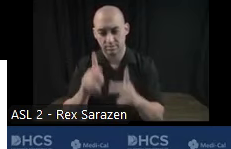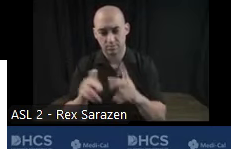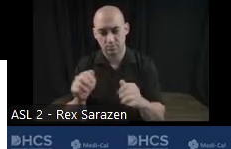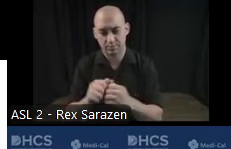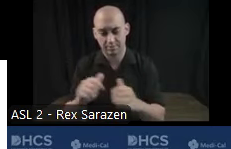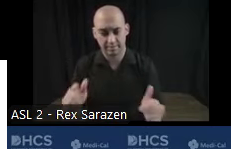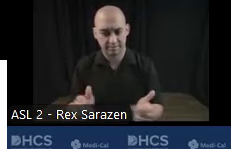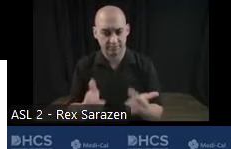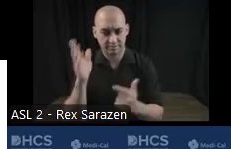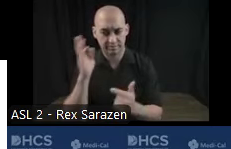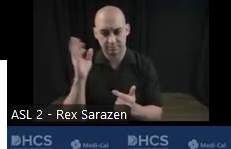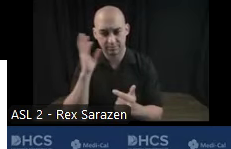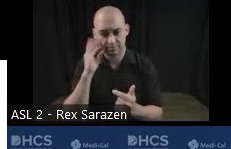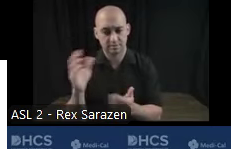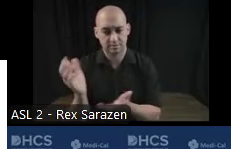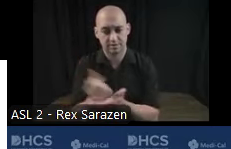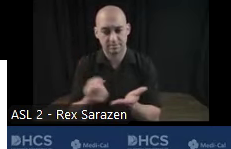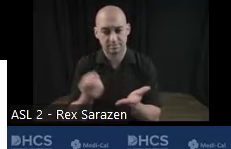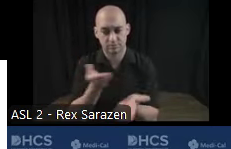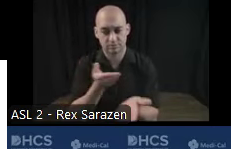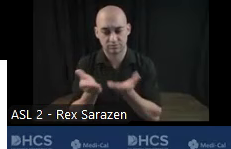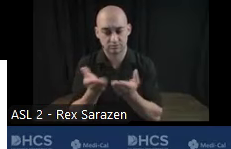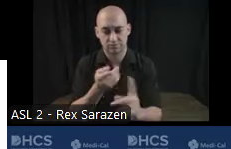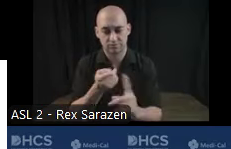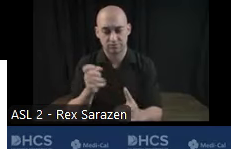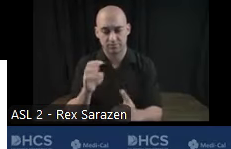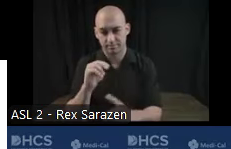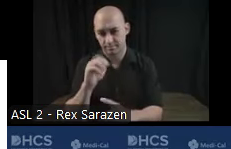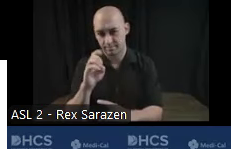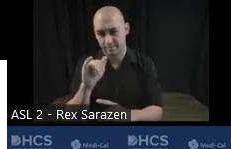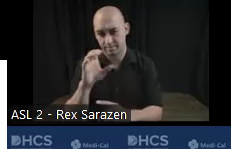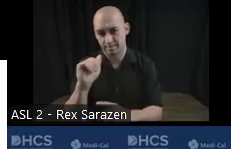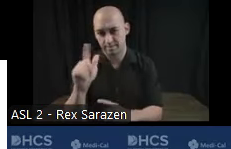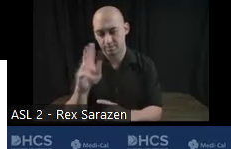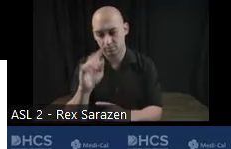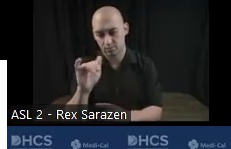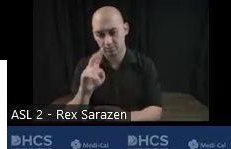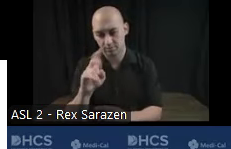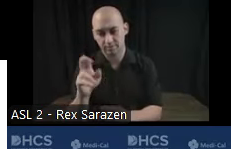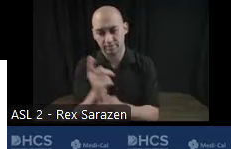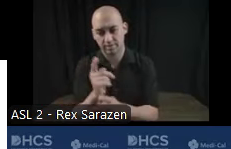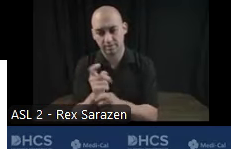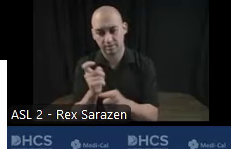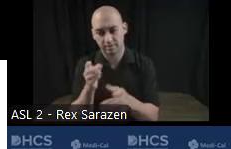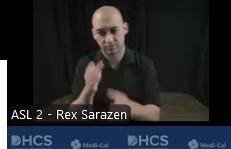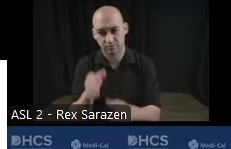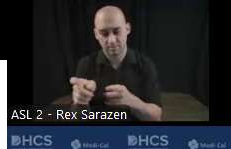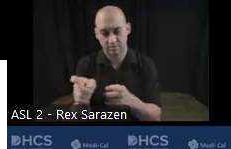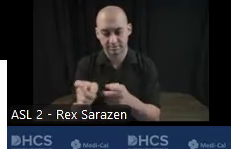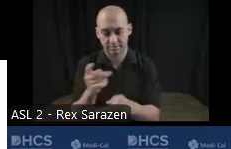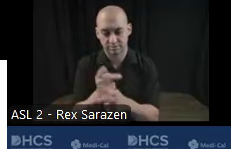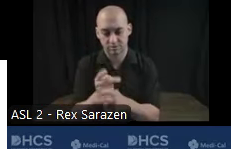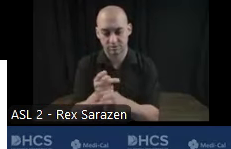receiving services from Medi-Cal waivers, from all of our Medi-Cal waivers, caregivers, managed care plans and managed care plan